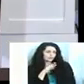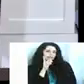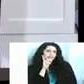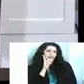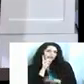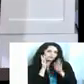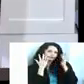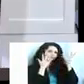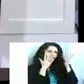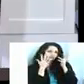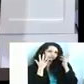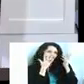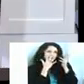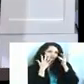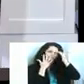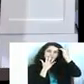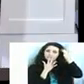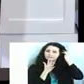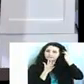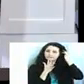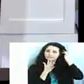the voices of women.